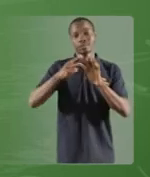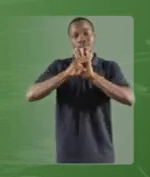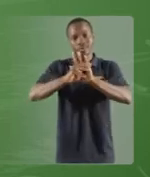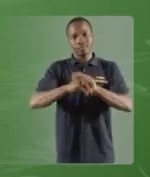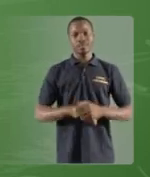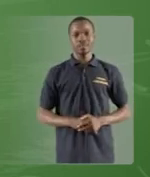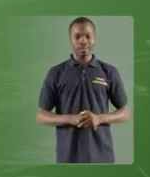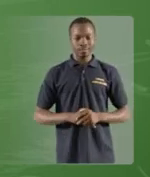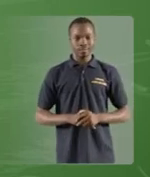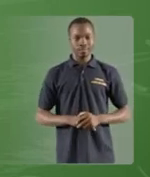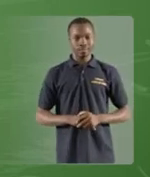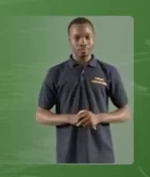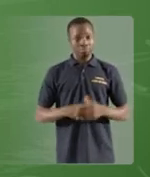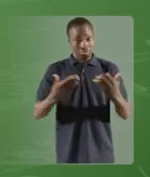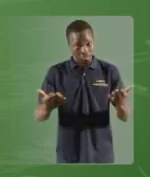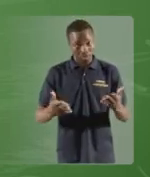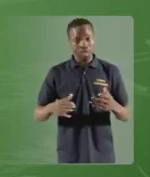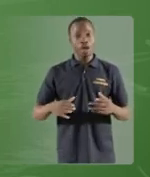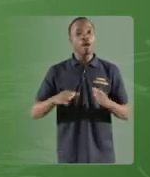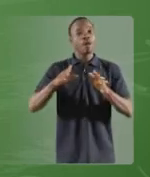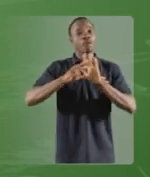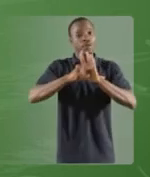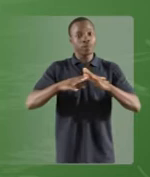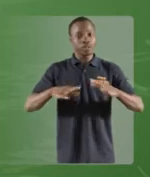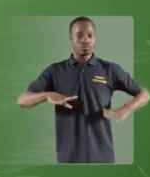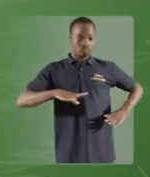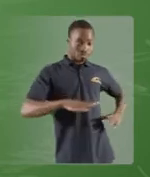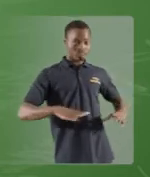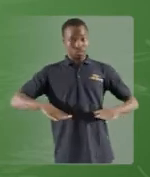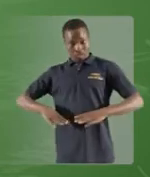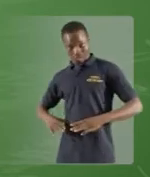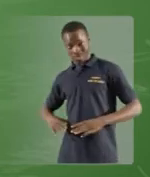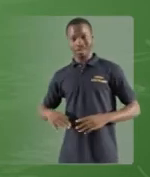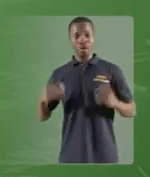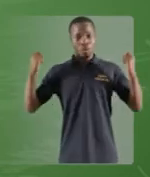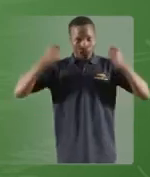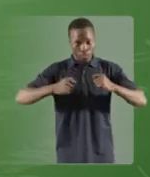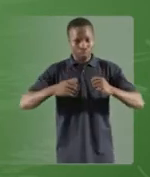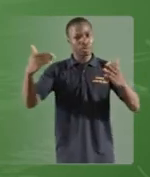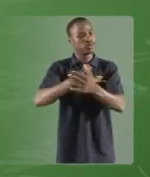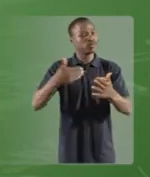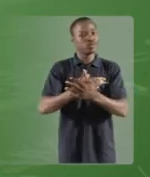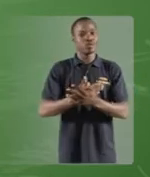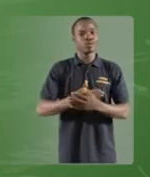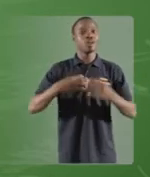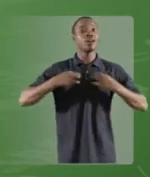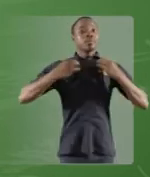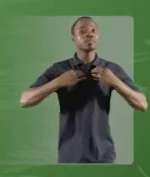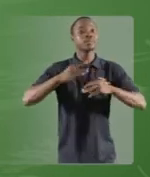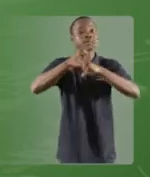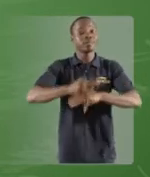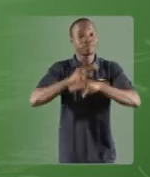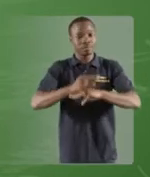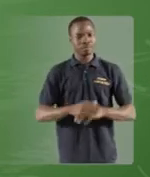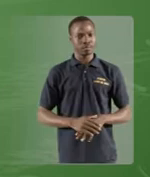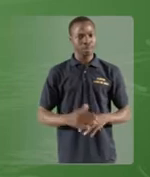Now you see fashion models, they wear new and fashionable clothes. But